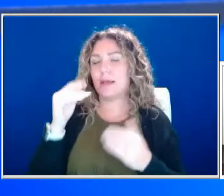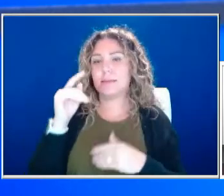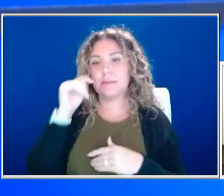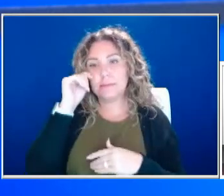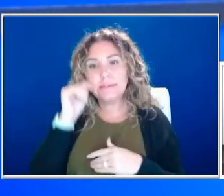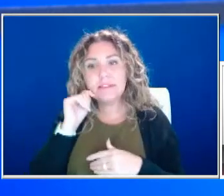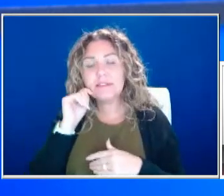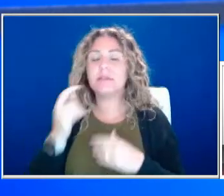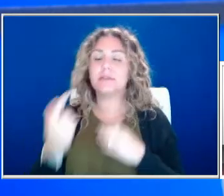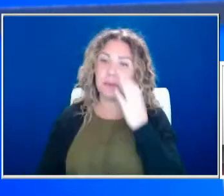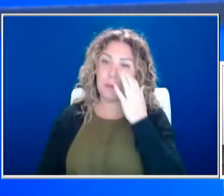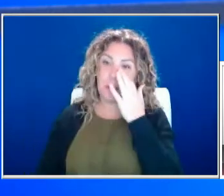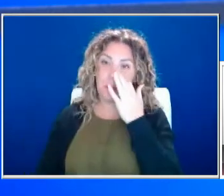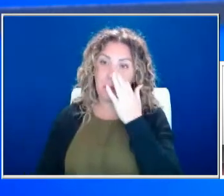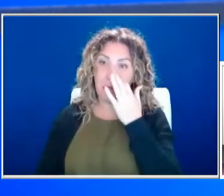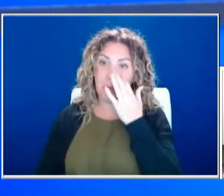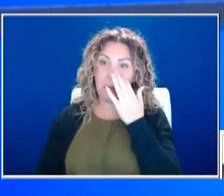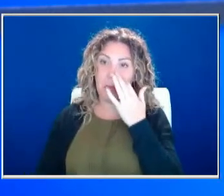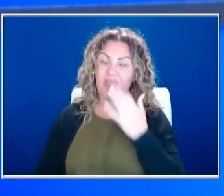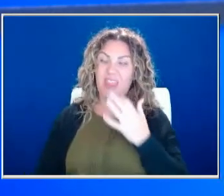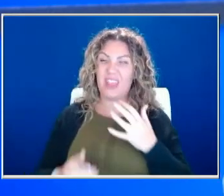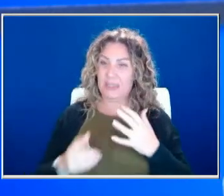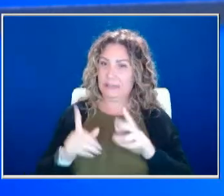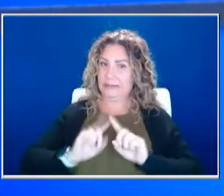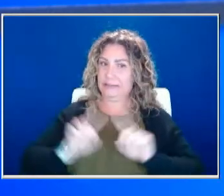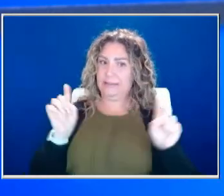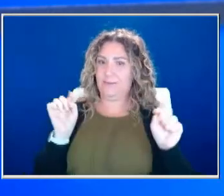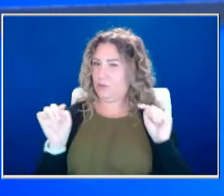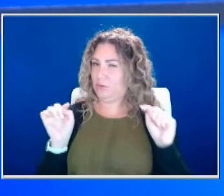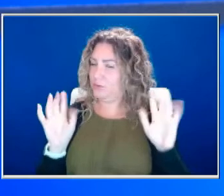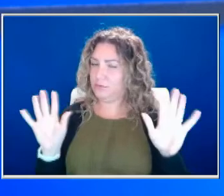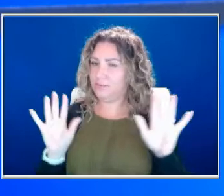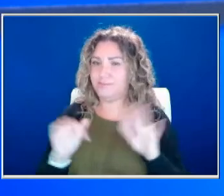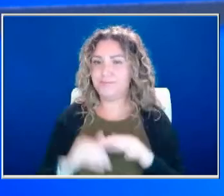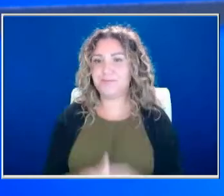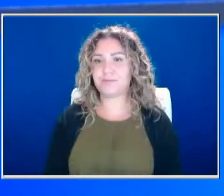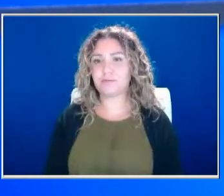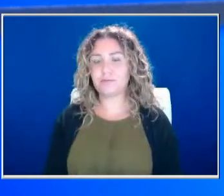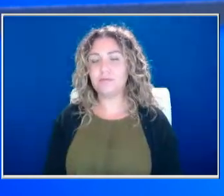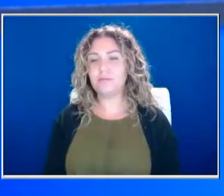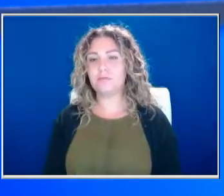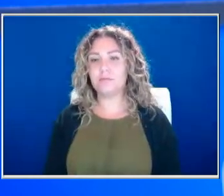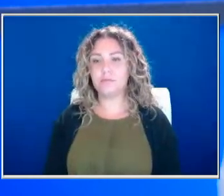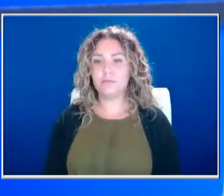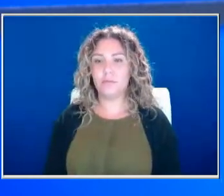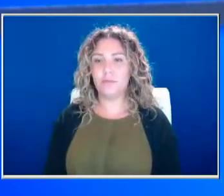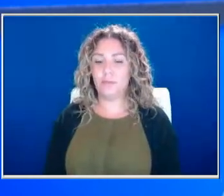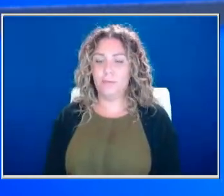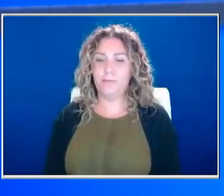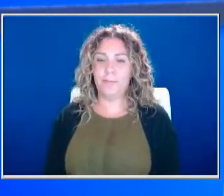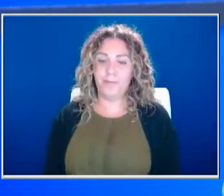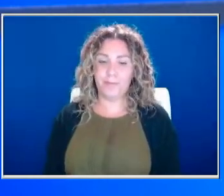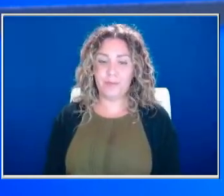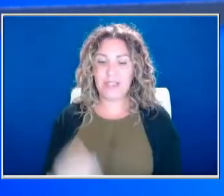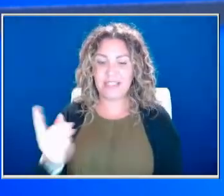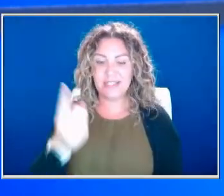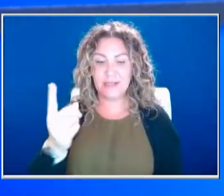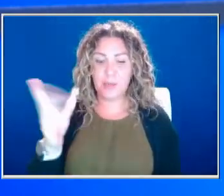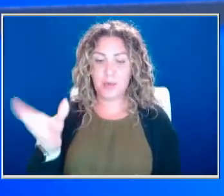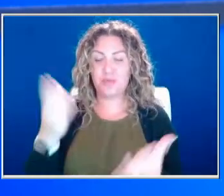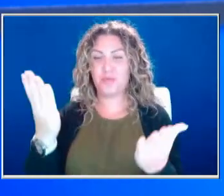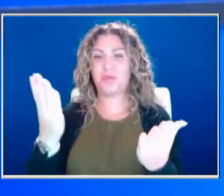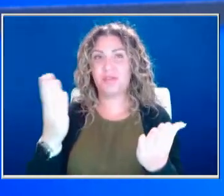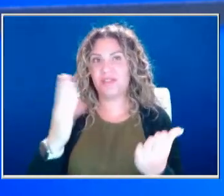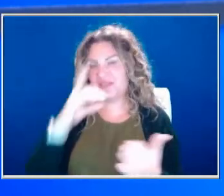younger children, the mechanisms are much different. And to have somebody present with a stroke like